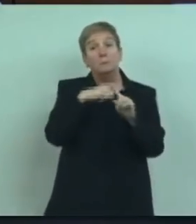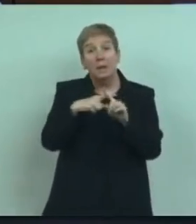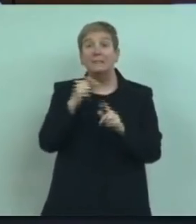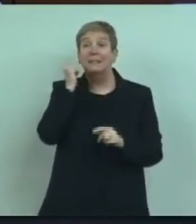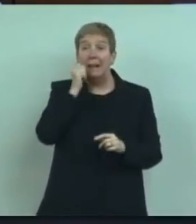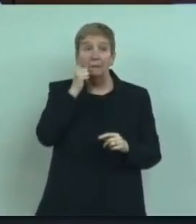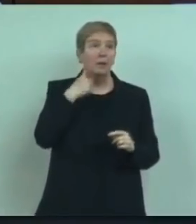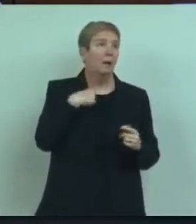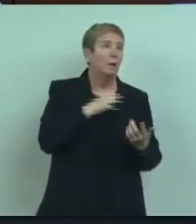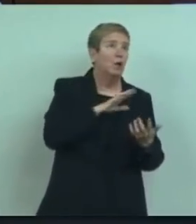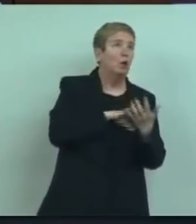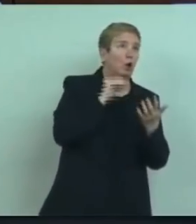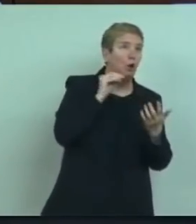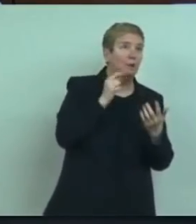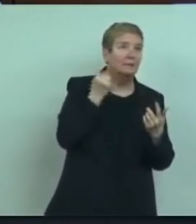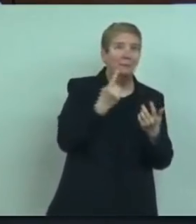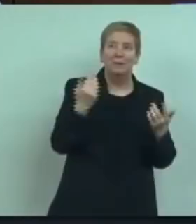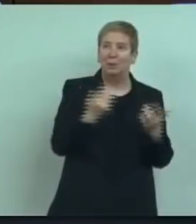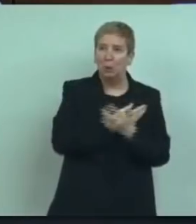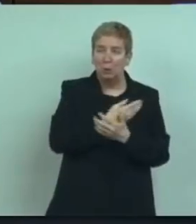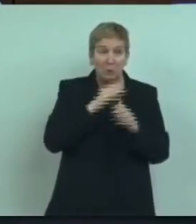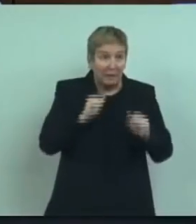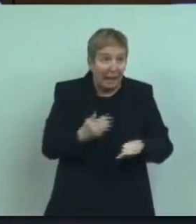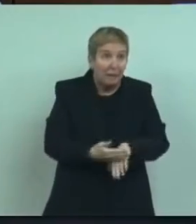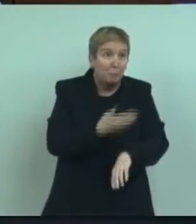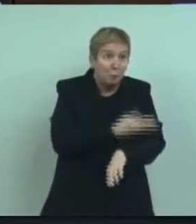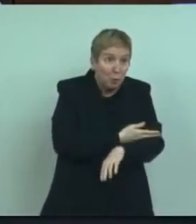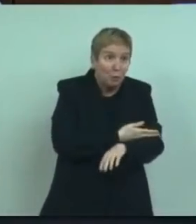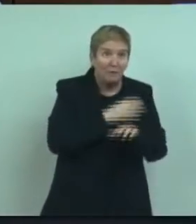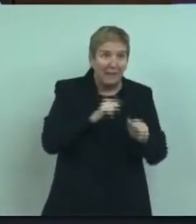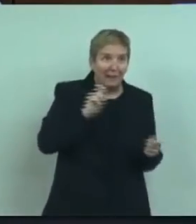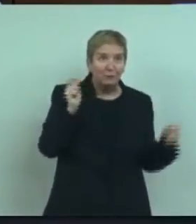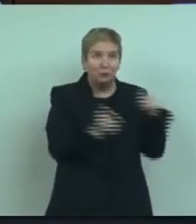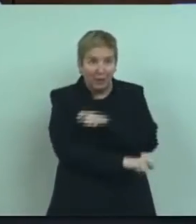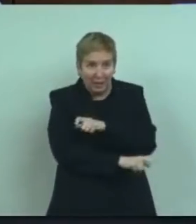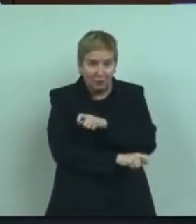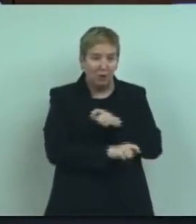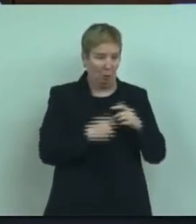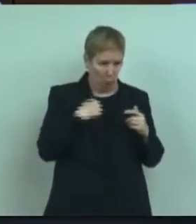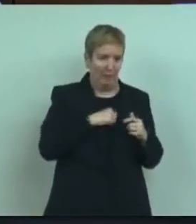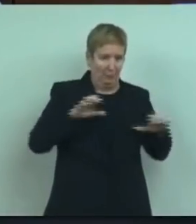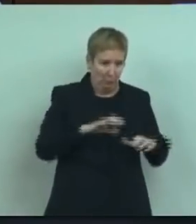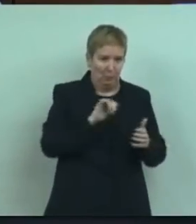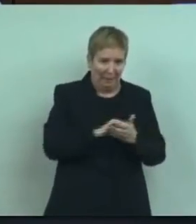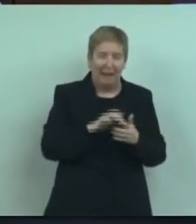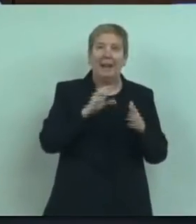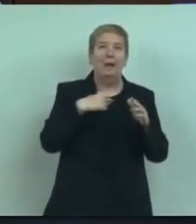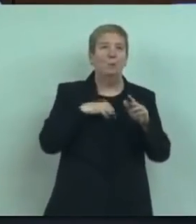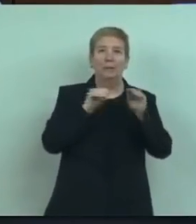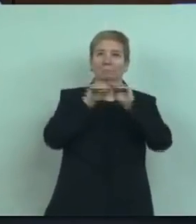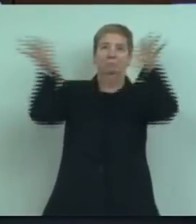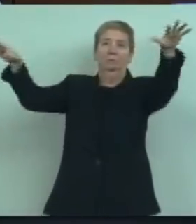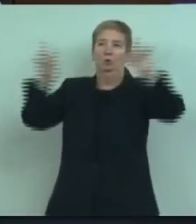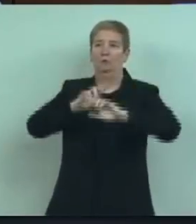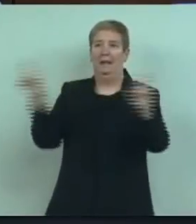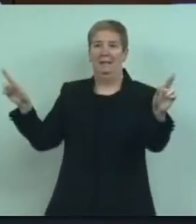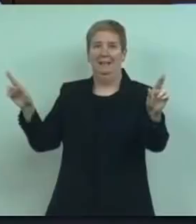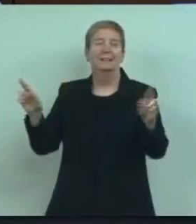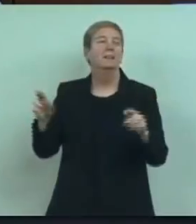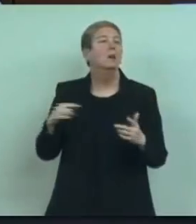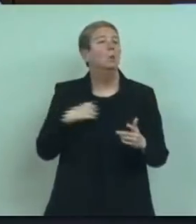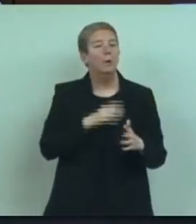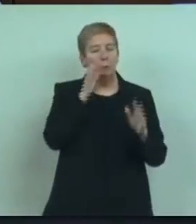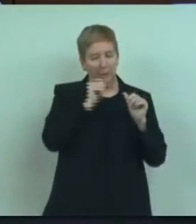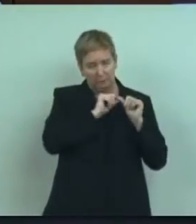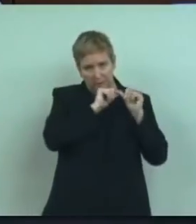about something that we could do better and more effectively, and then we deploy it. And we're going to continue to do that all the way